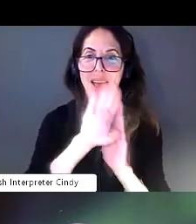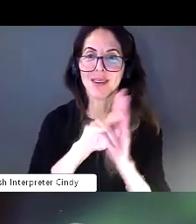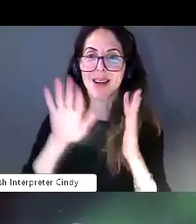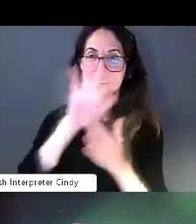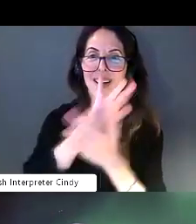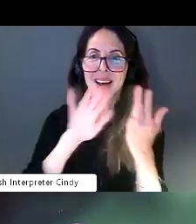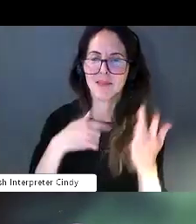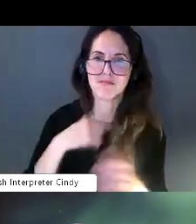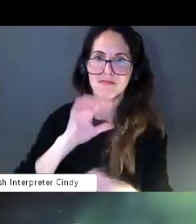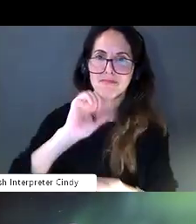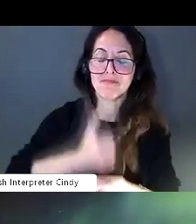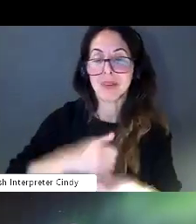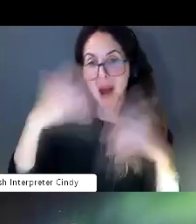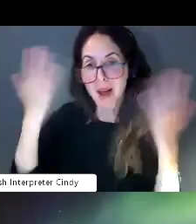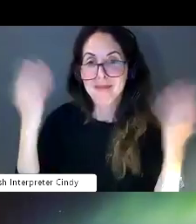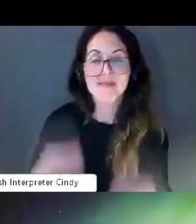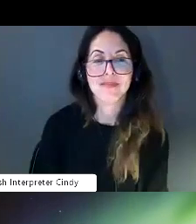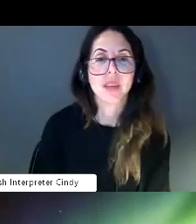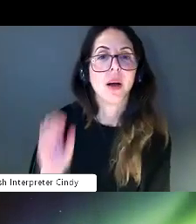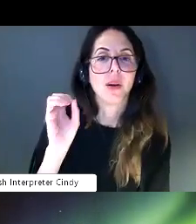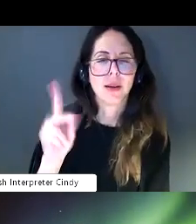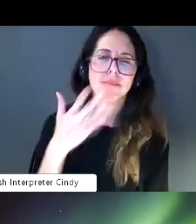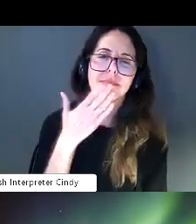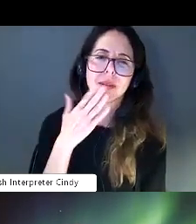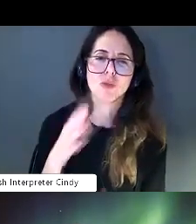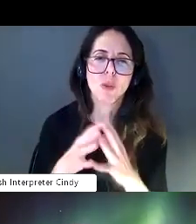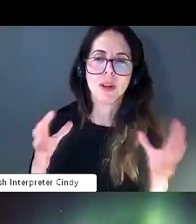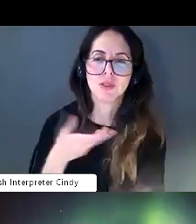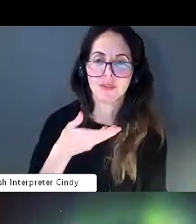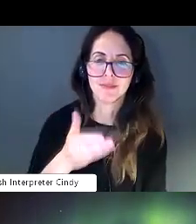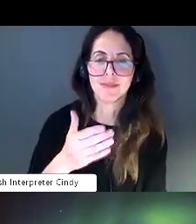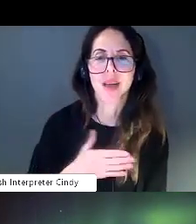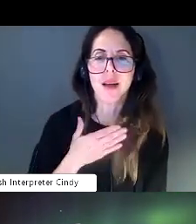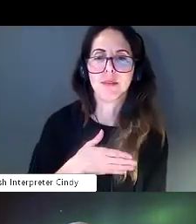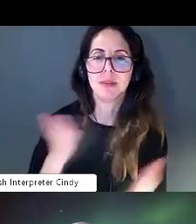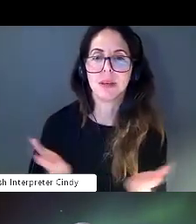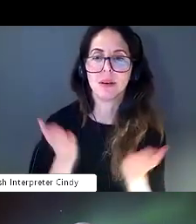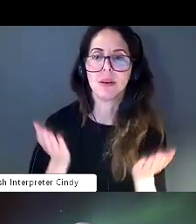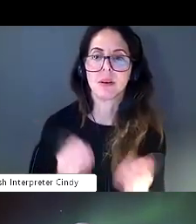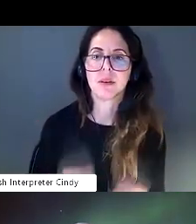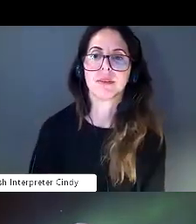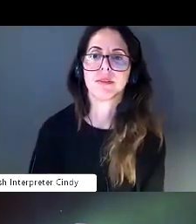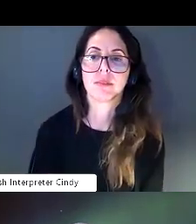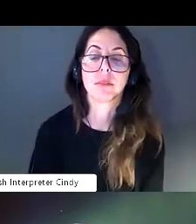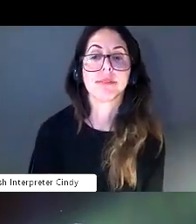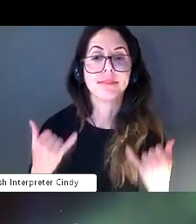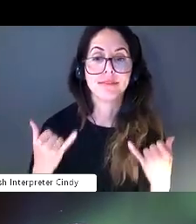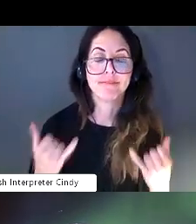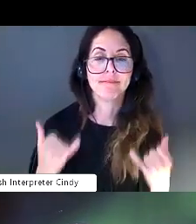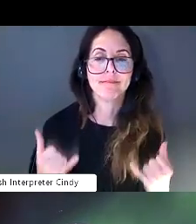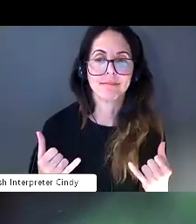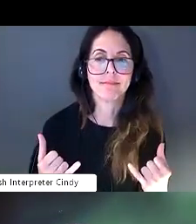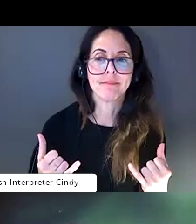but all right. So of course, thank you so much for having me. It's a pleasure to be here. So today I'm going to be really